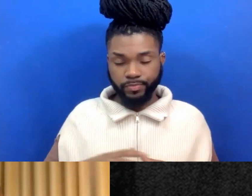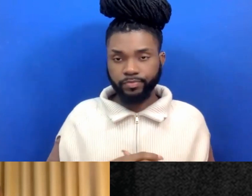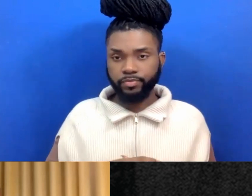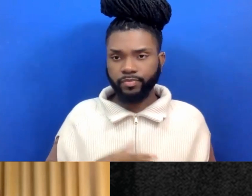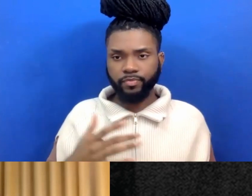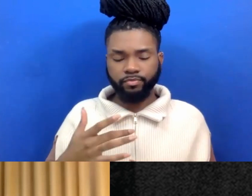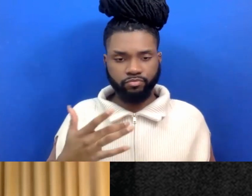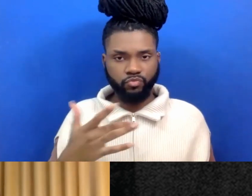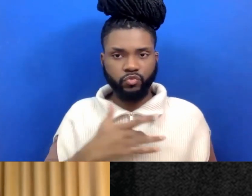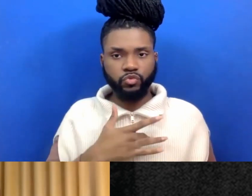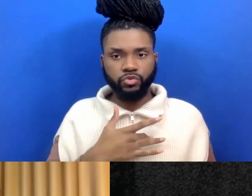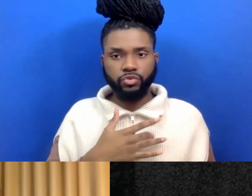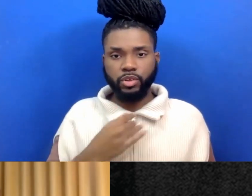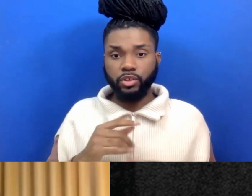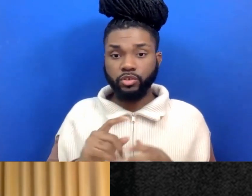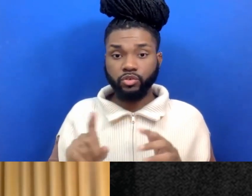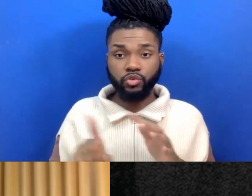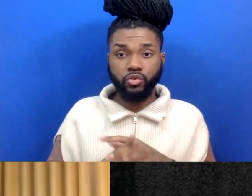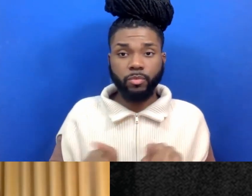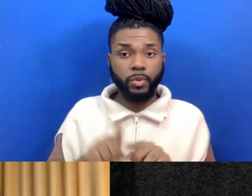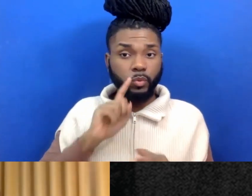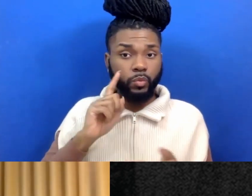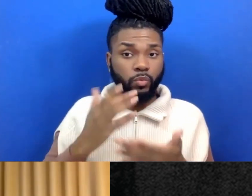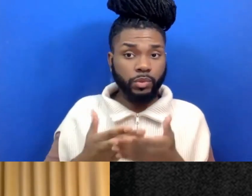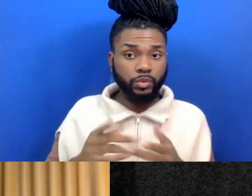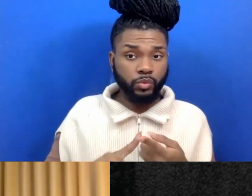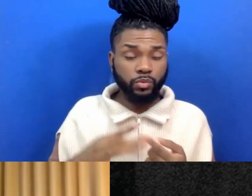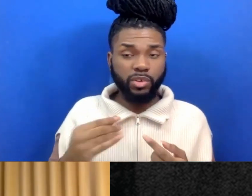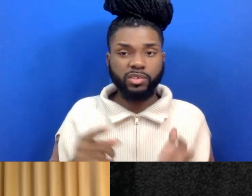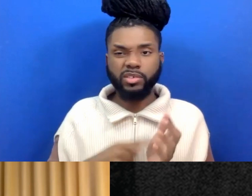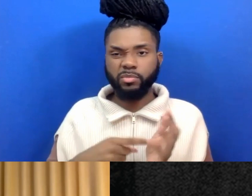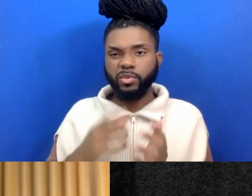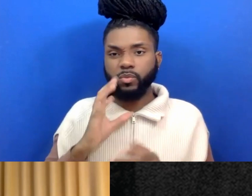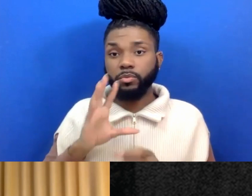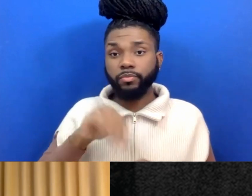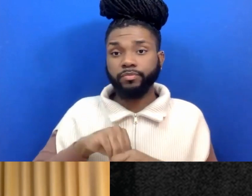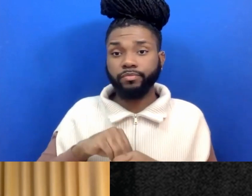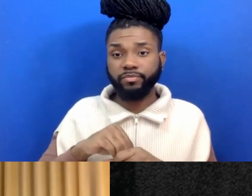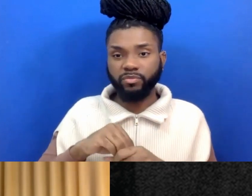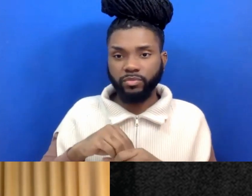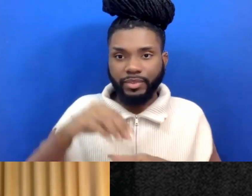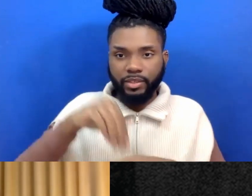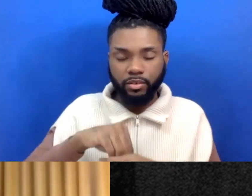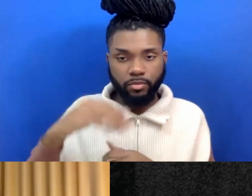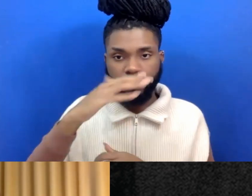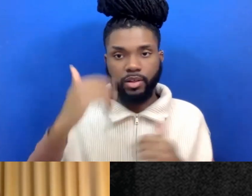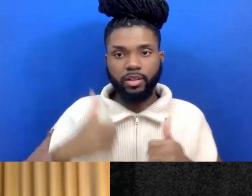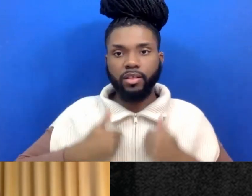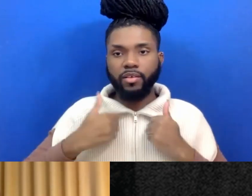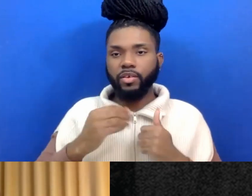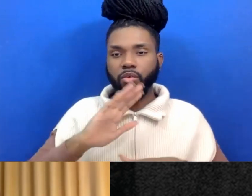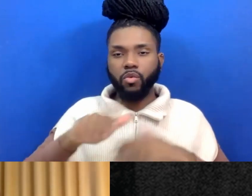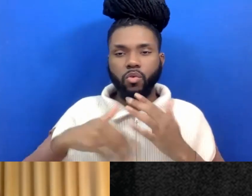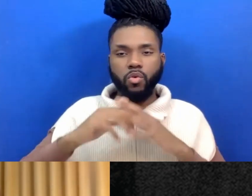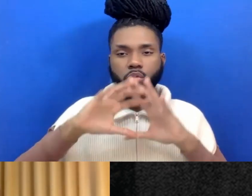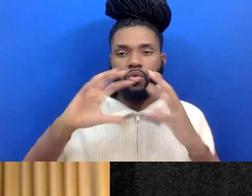To show up as witness to, and maybe at times participant in, Black life in all of its complexity.